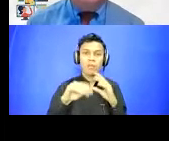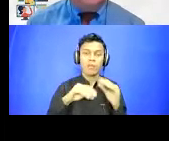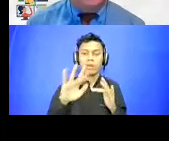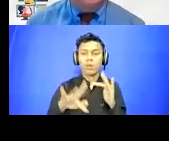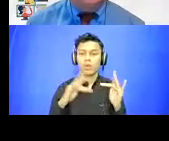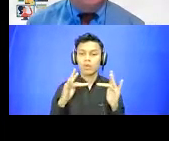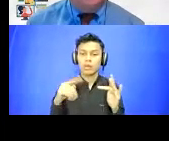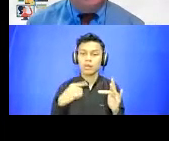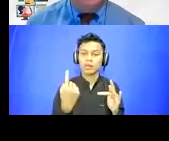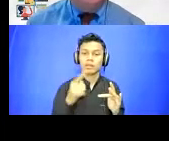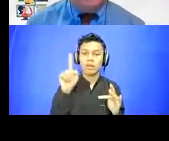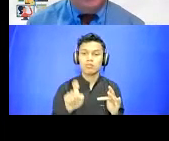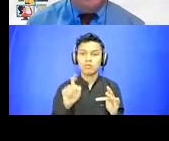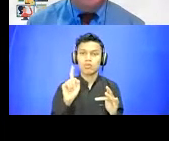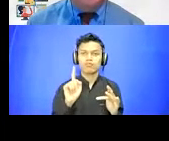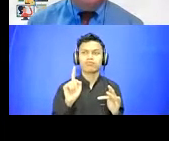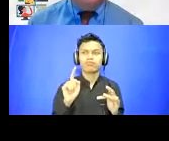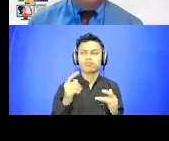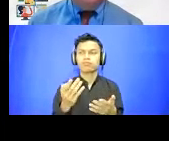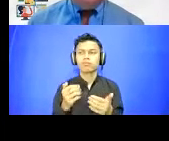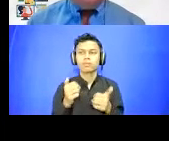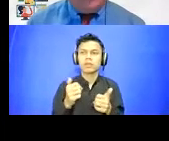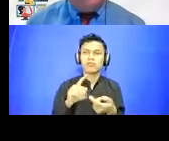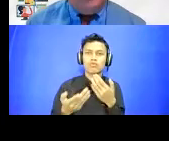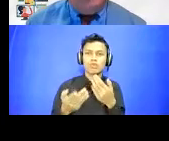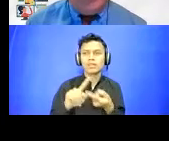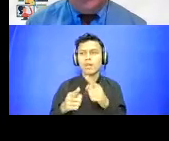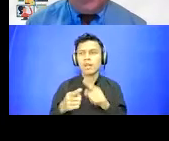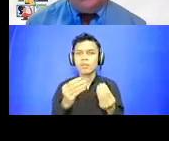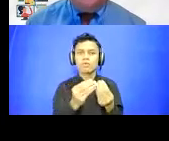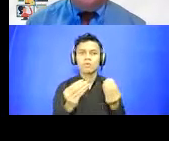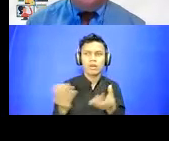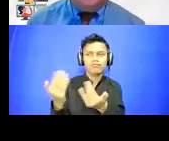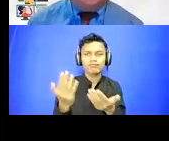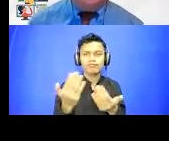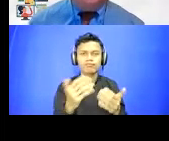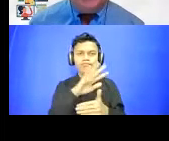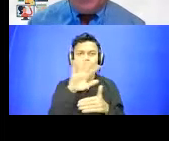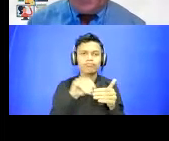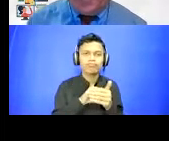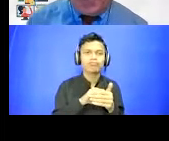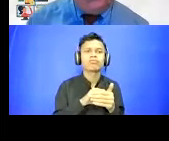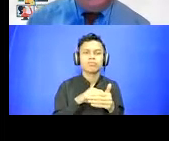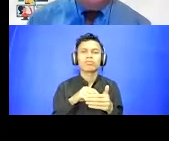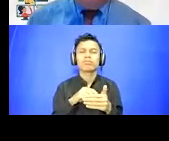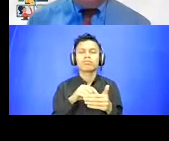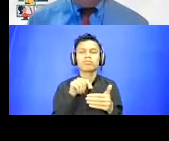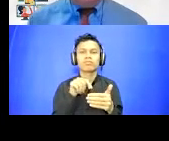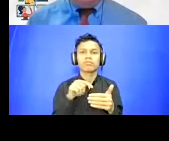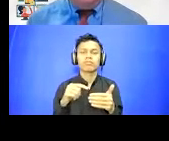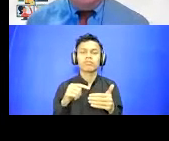with services using technology. We have to make sure that clients understand exceptions to privacy